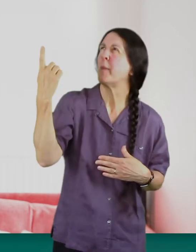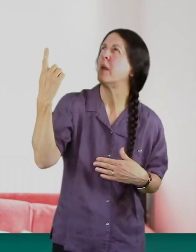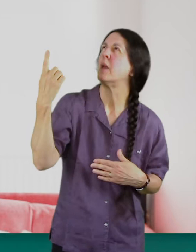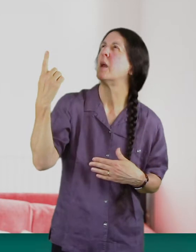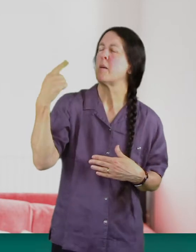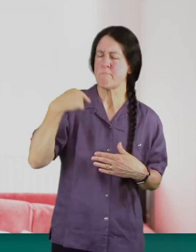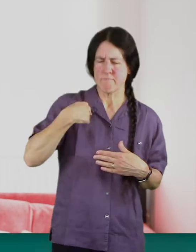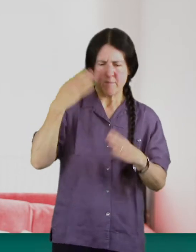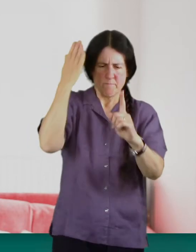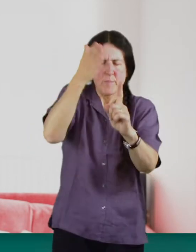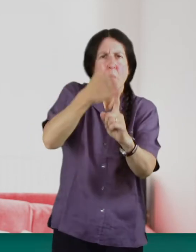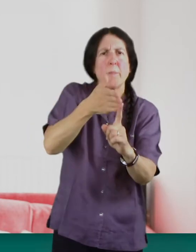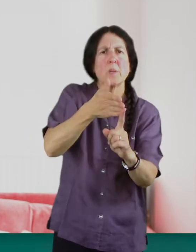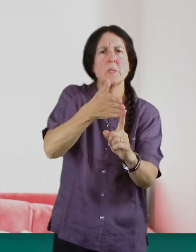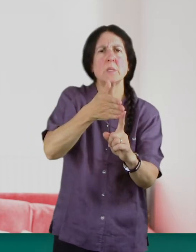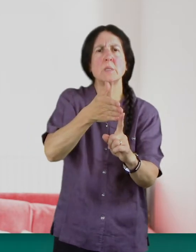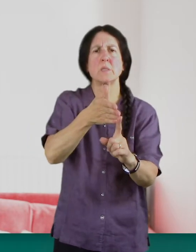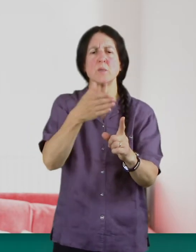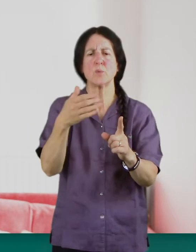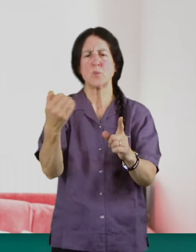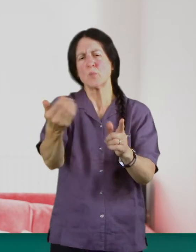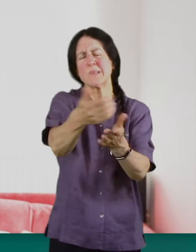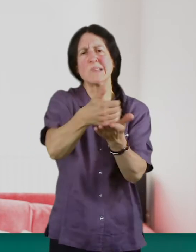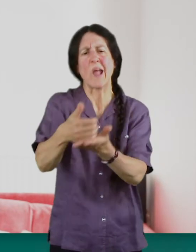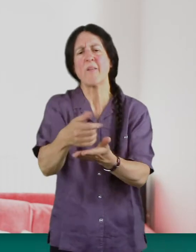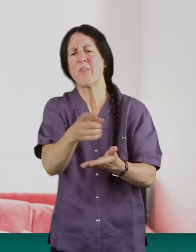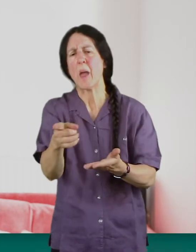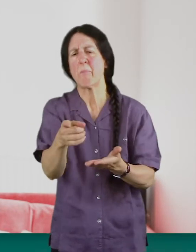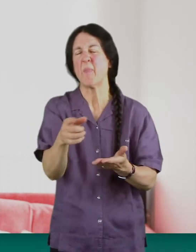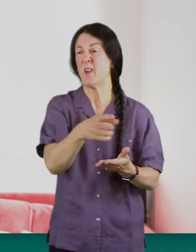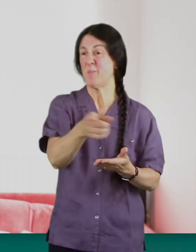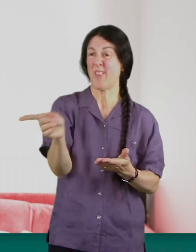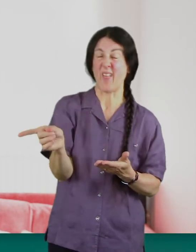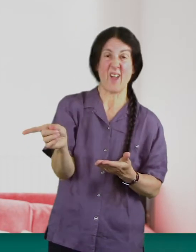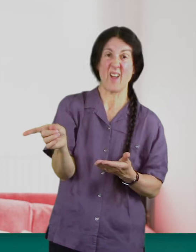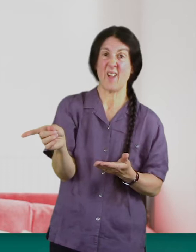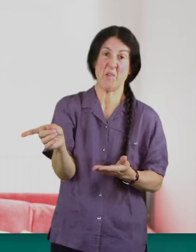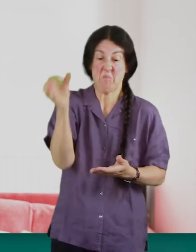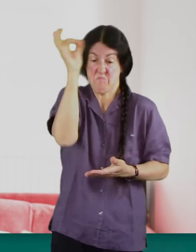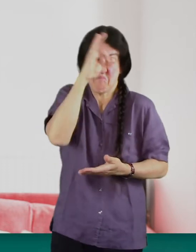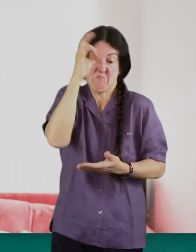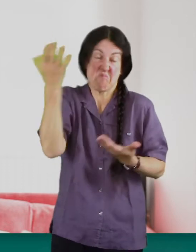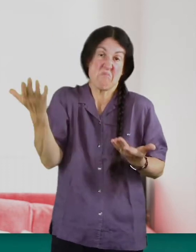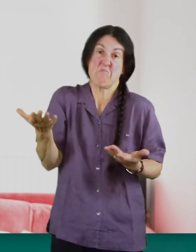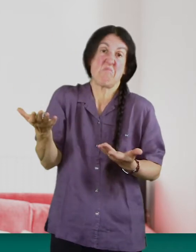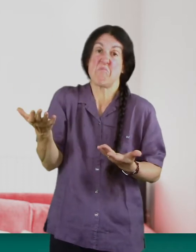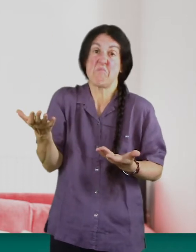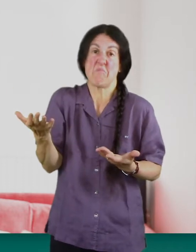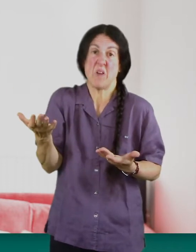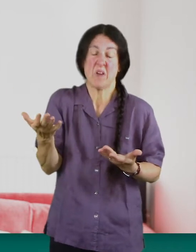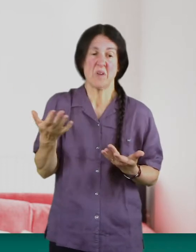your purpose in life, and everyone around you is less sure, then that wears down your certainty,